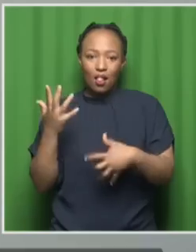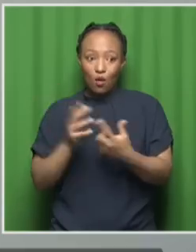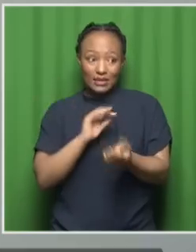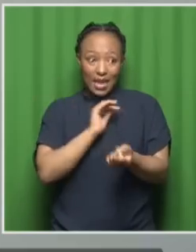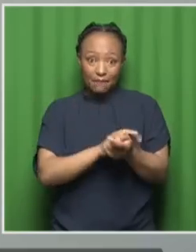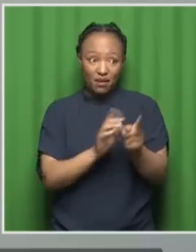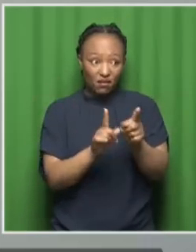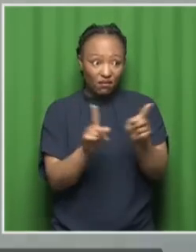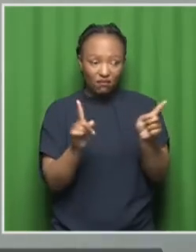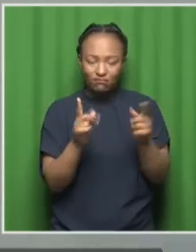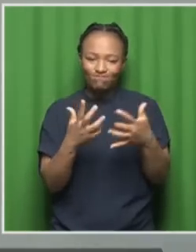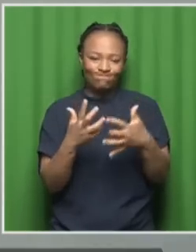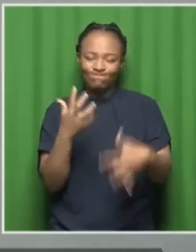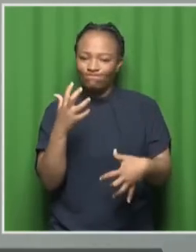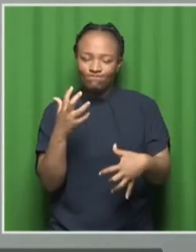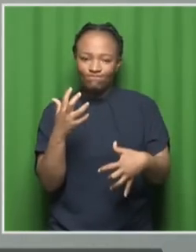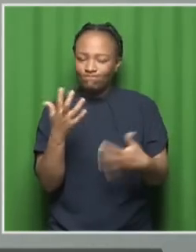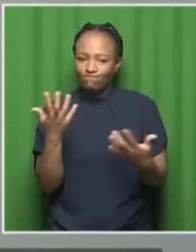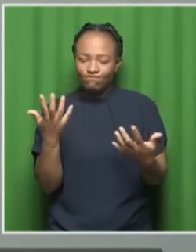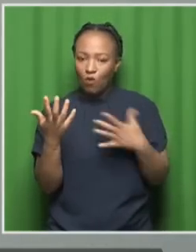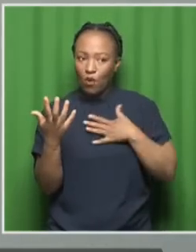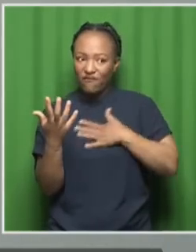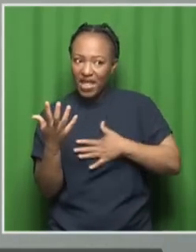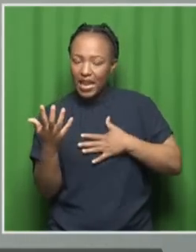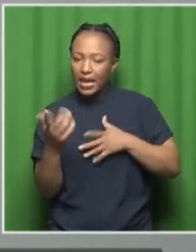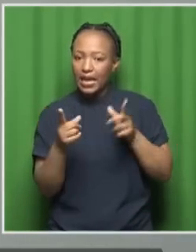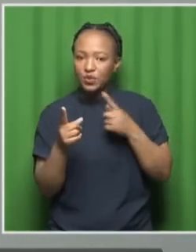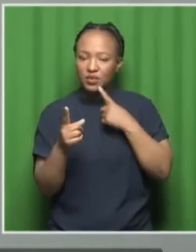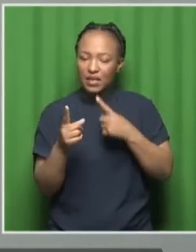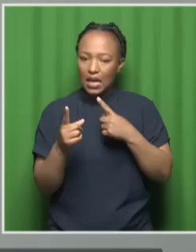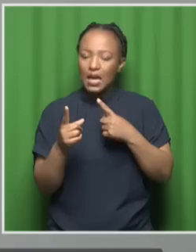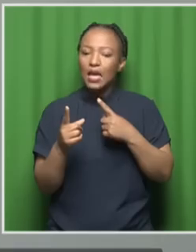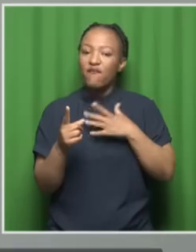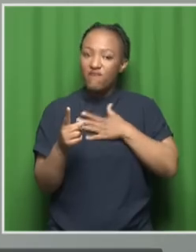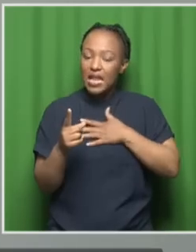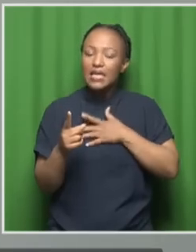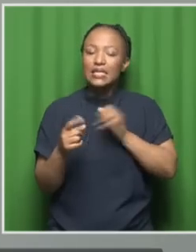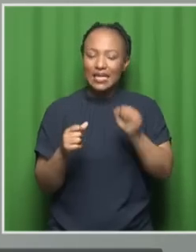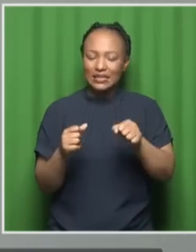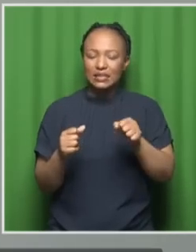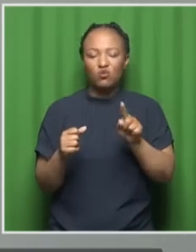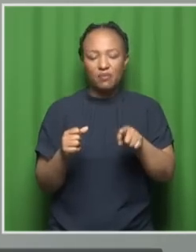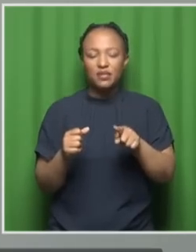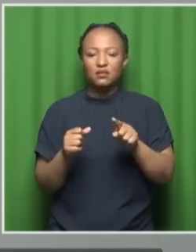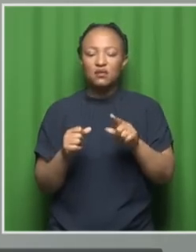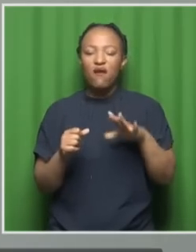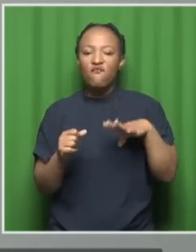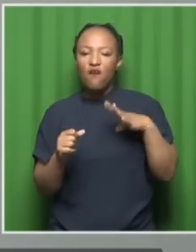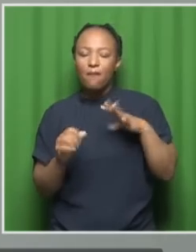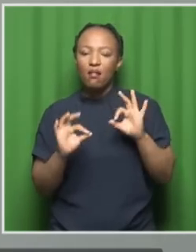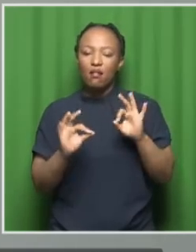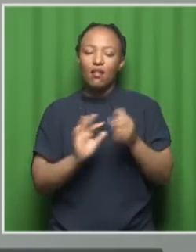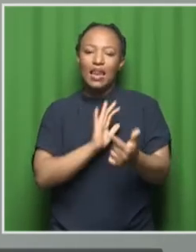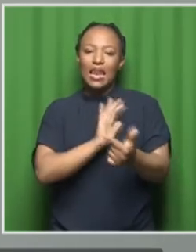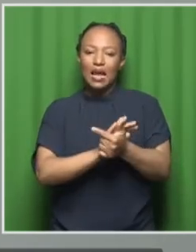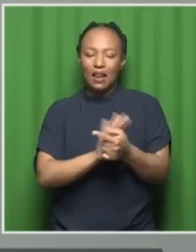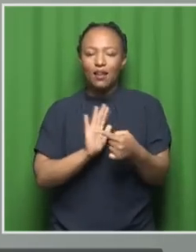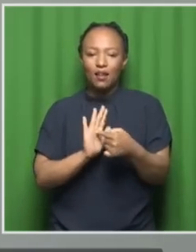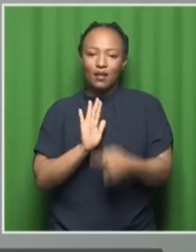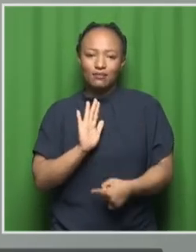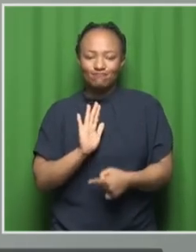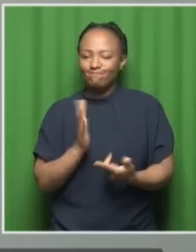ground and with the feeling on the ground that this should be formalized, and that the policy has not been